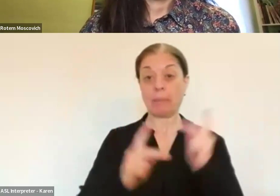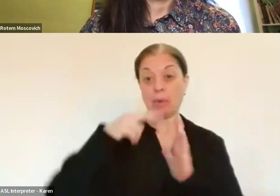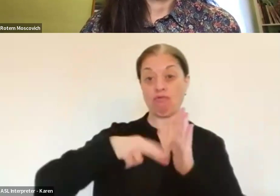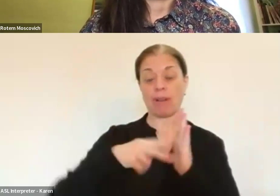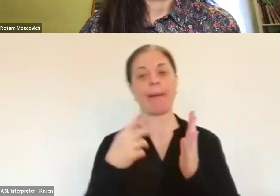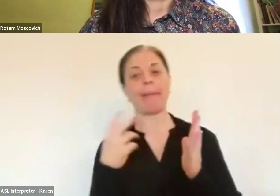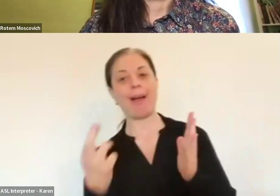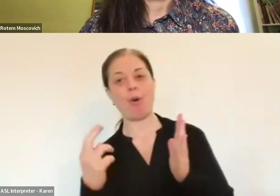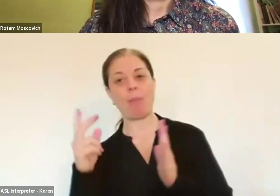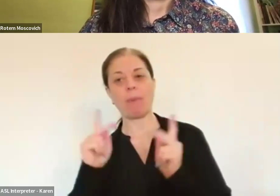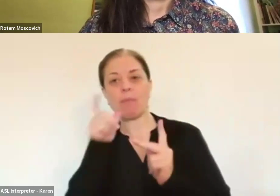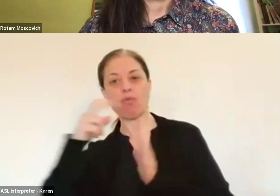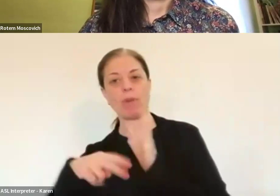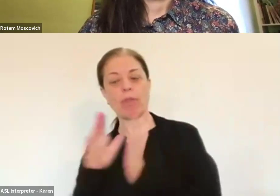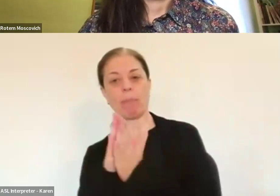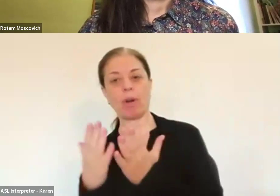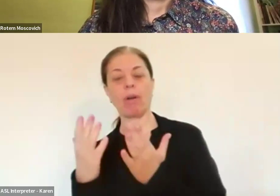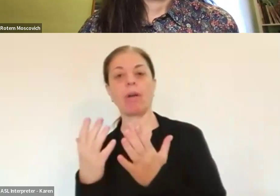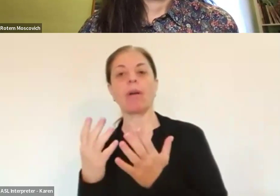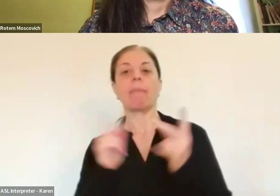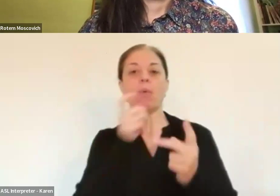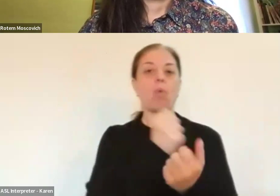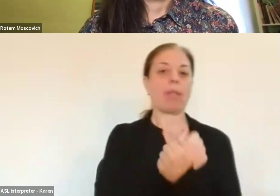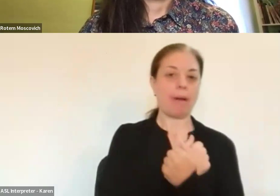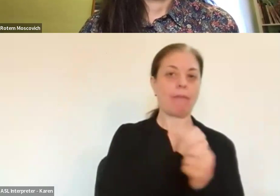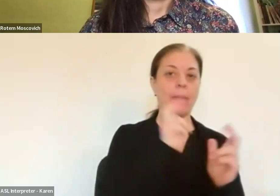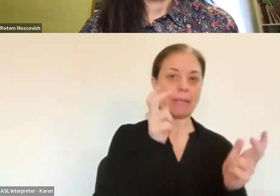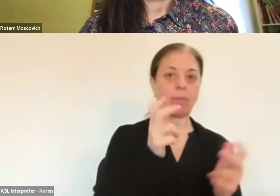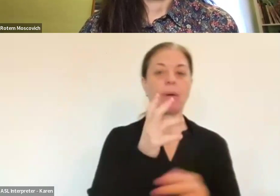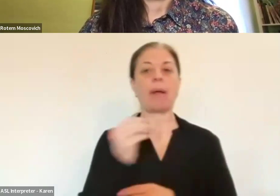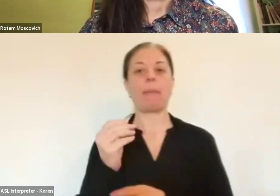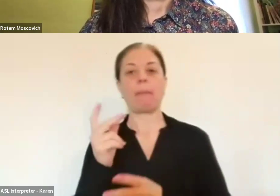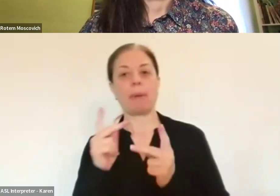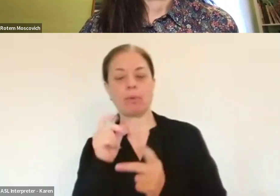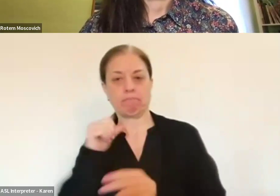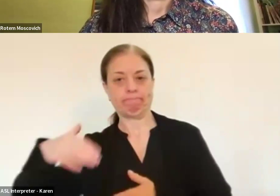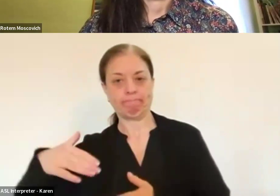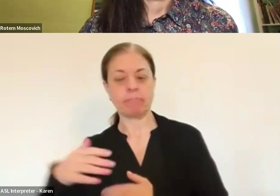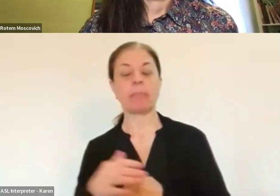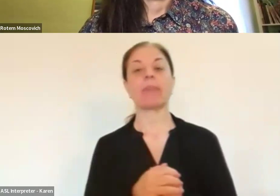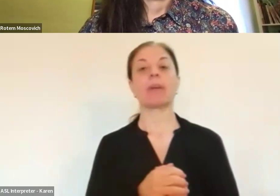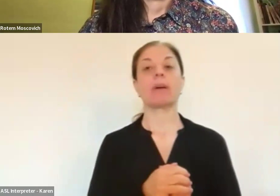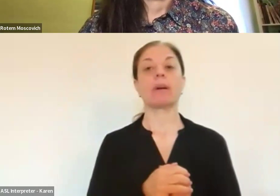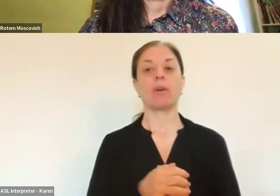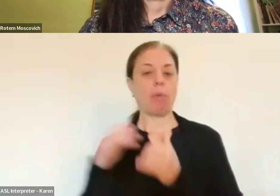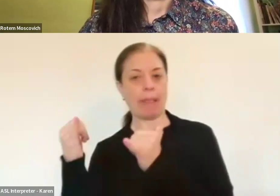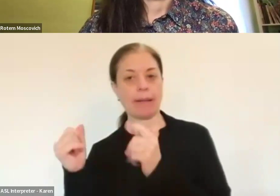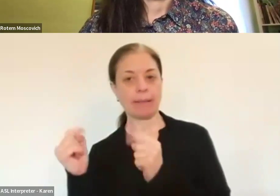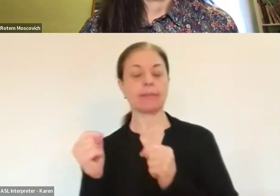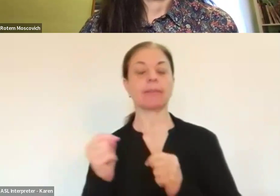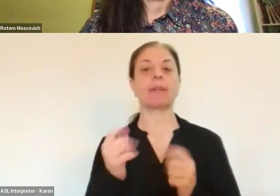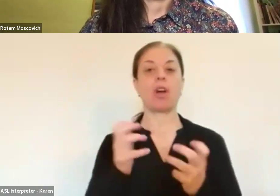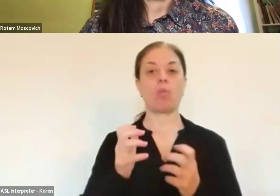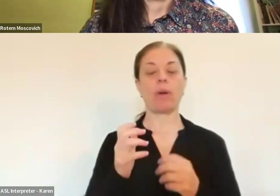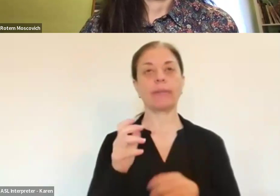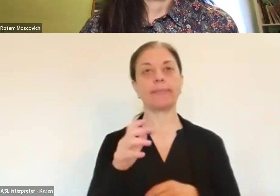hope people who read the book are those who love basketball and those who maybe don't watch it. So or play it. So I wanted there